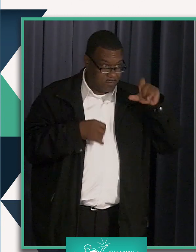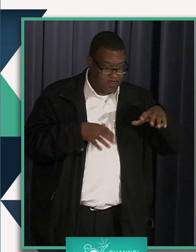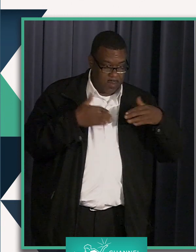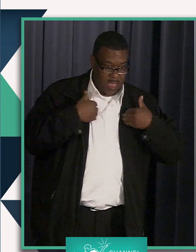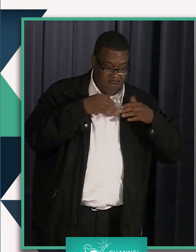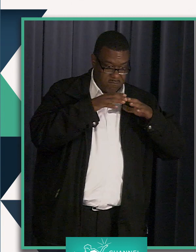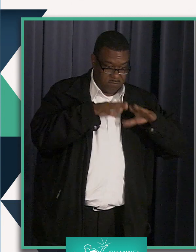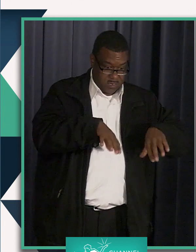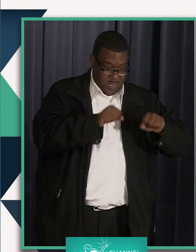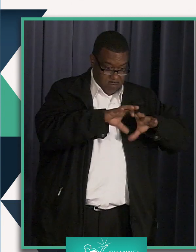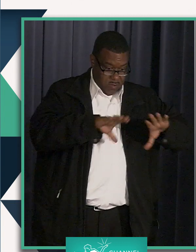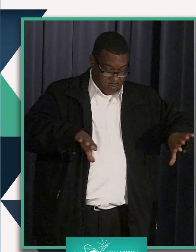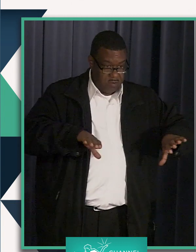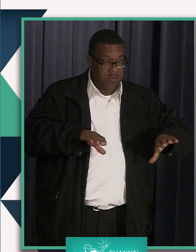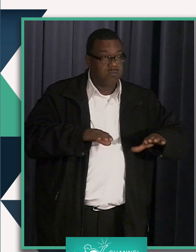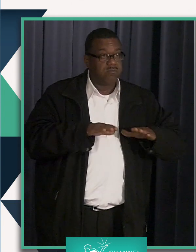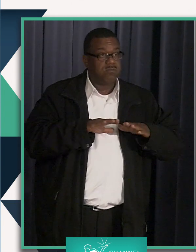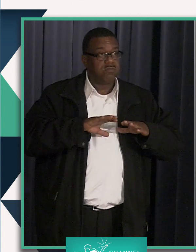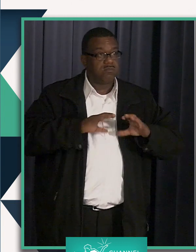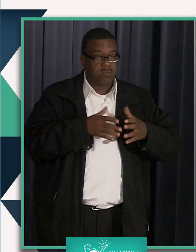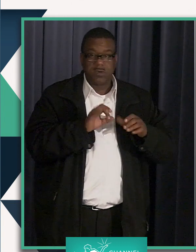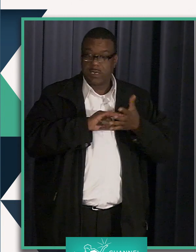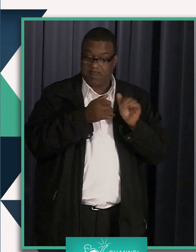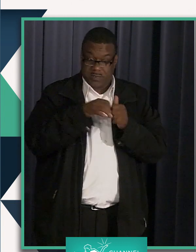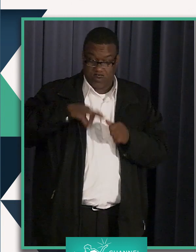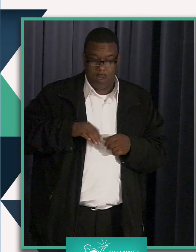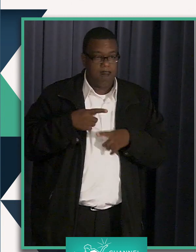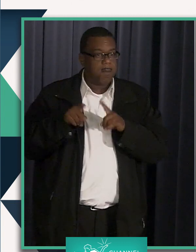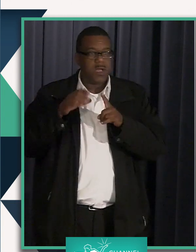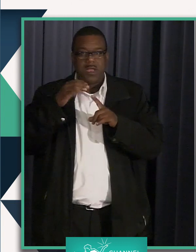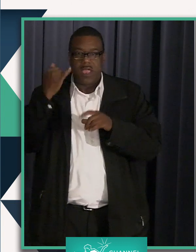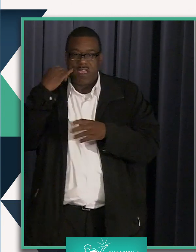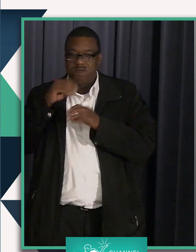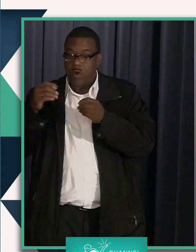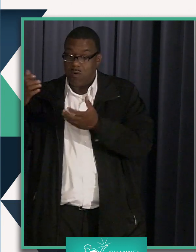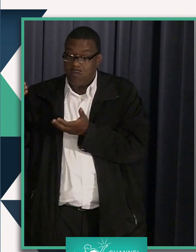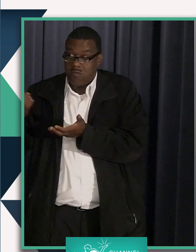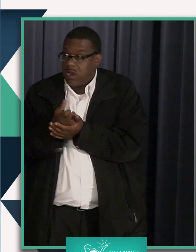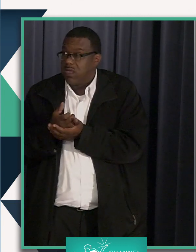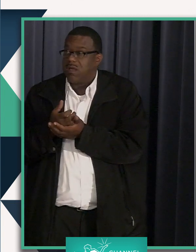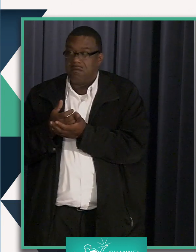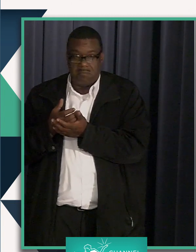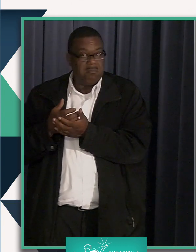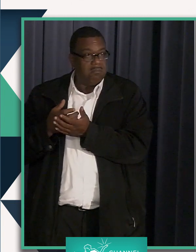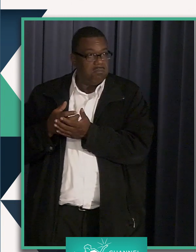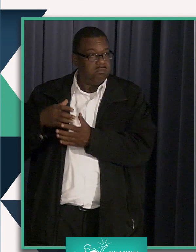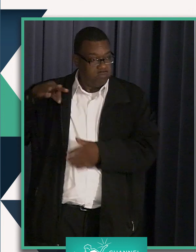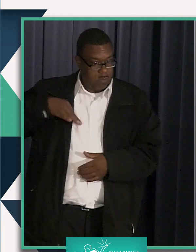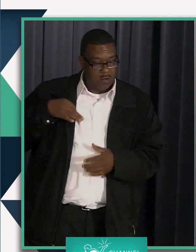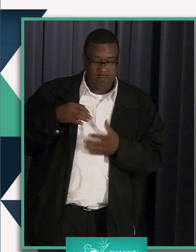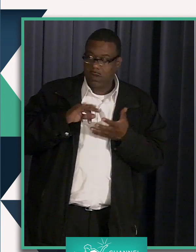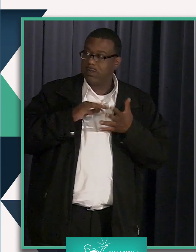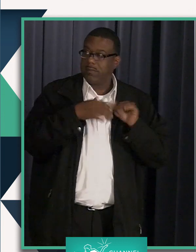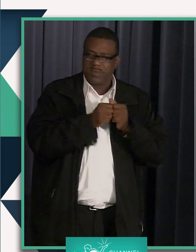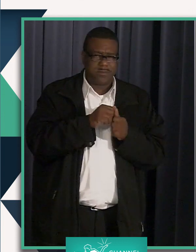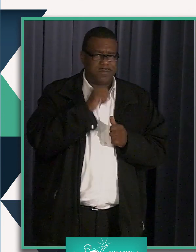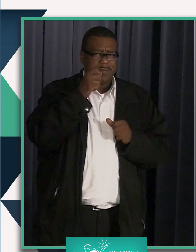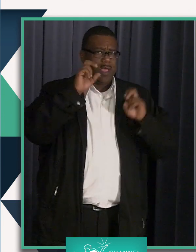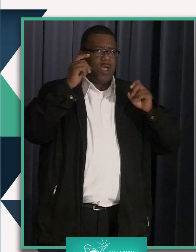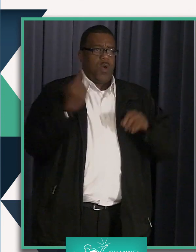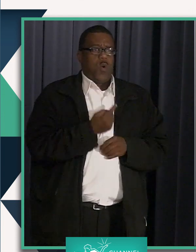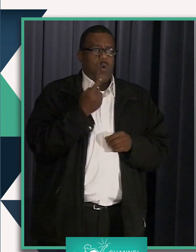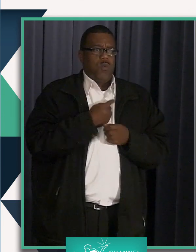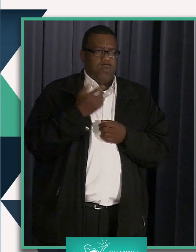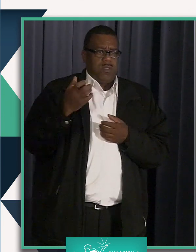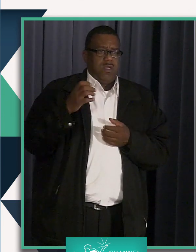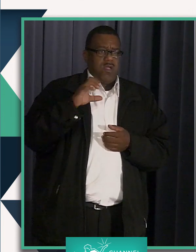qualify. If you don't have income, you qualify. It's not just earned income that counts. If you